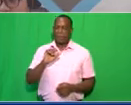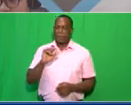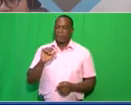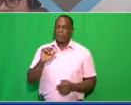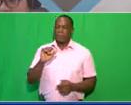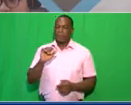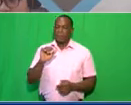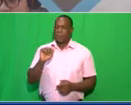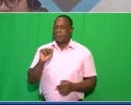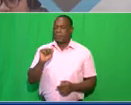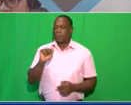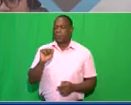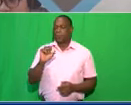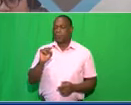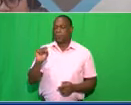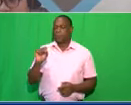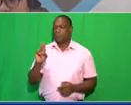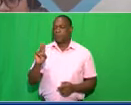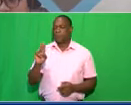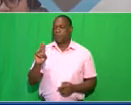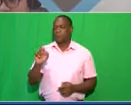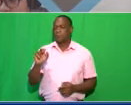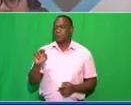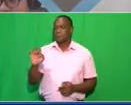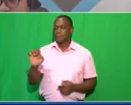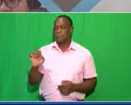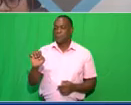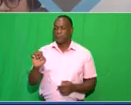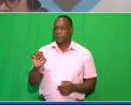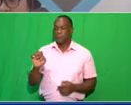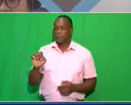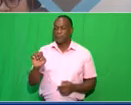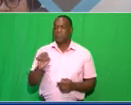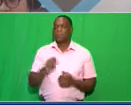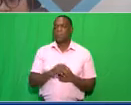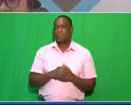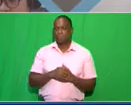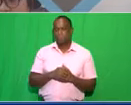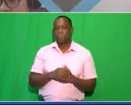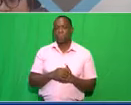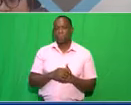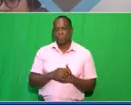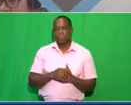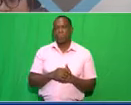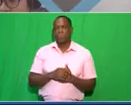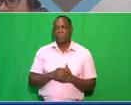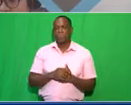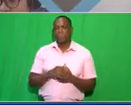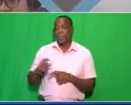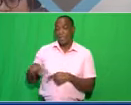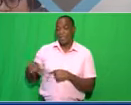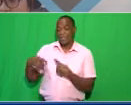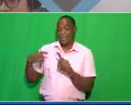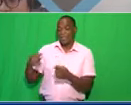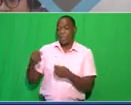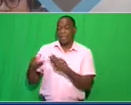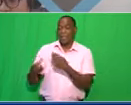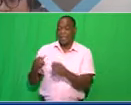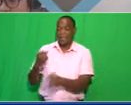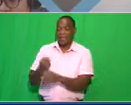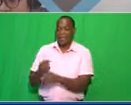well. Many persons would have realized that over the years, we developed a very strong, I'd like to say a very robust quality